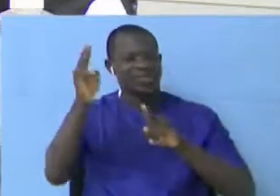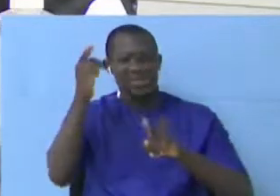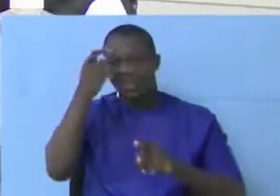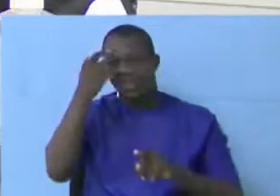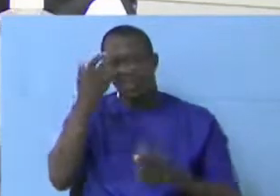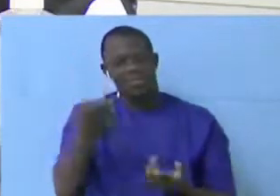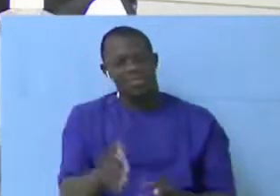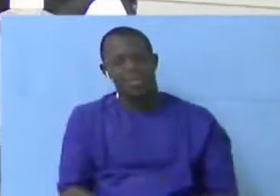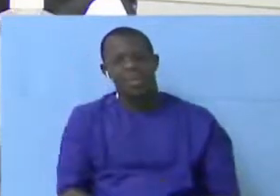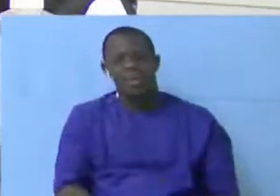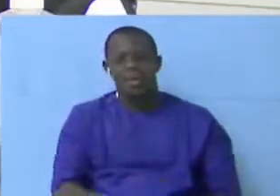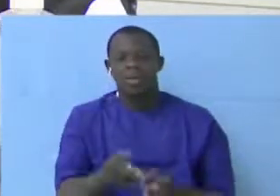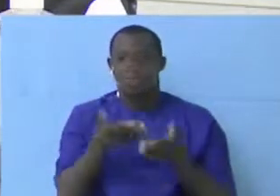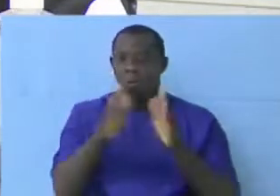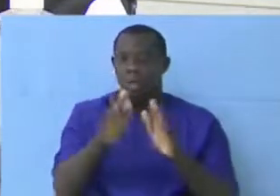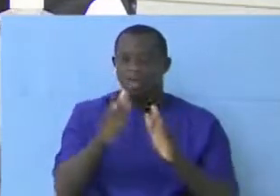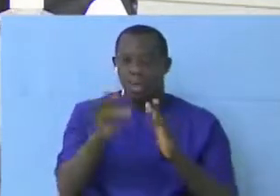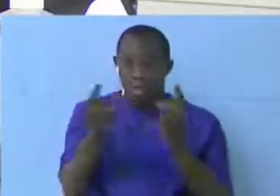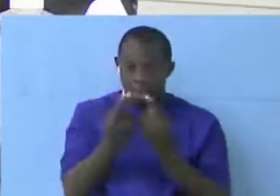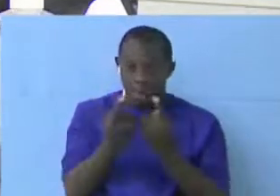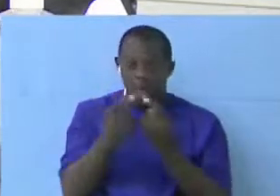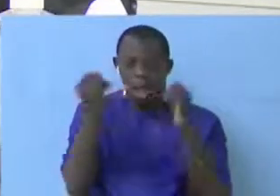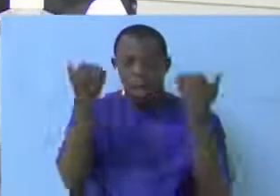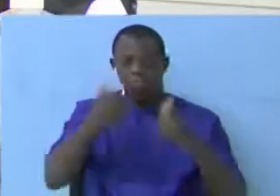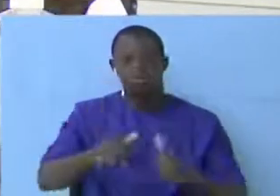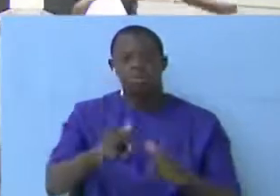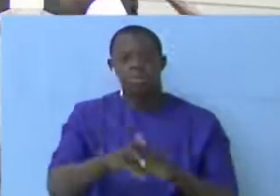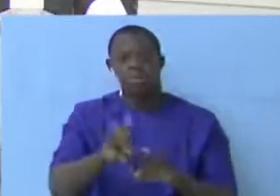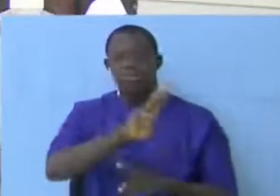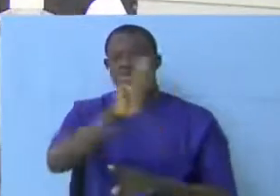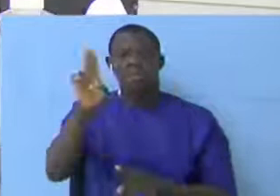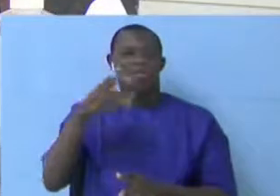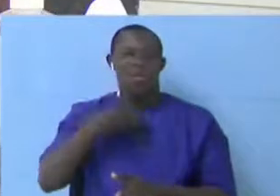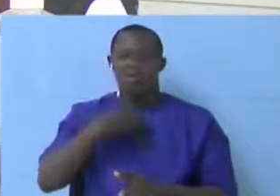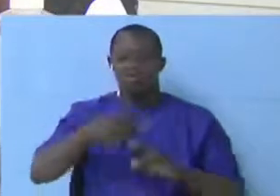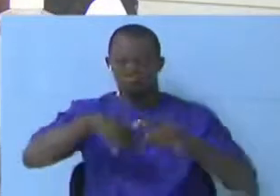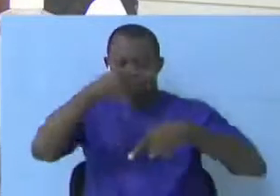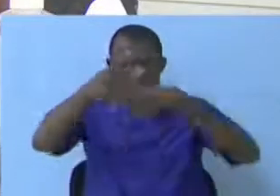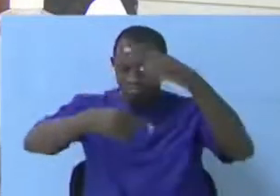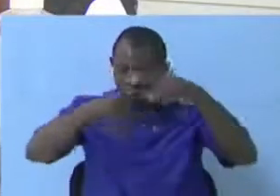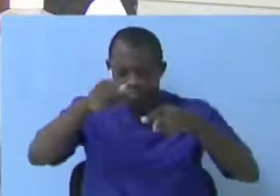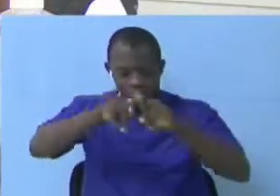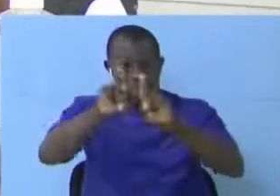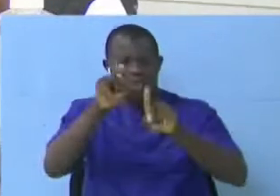And as such, I don't want to deal with this matter.